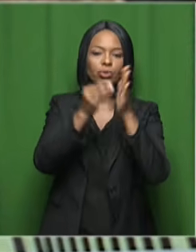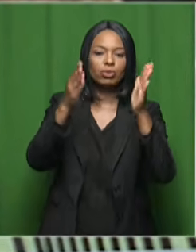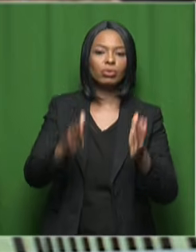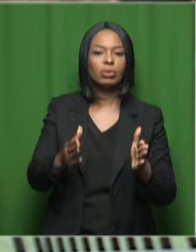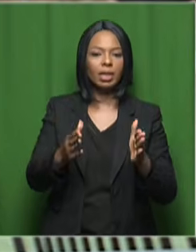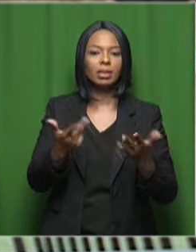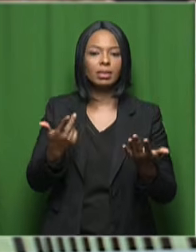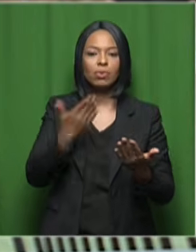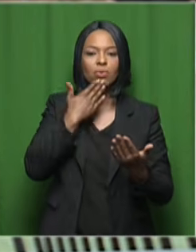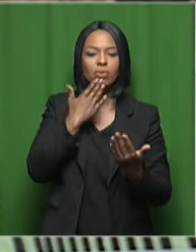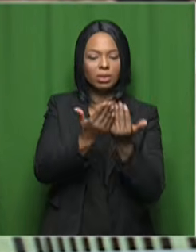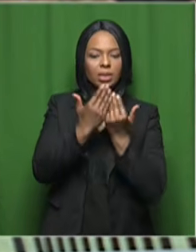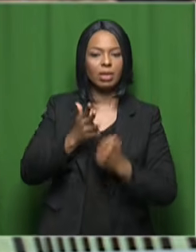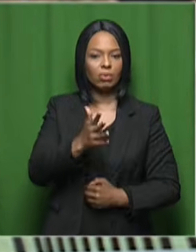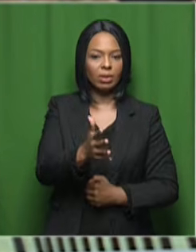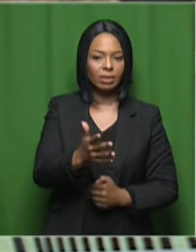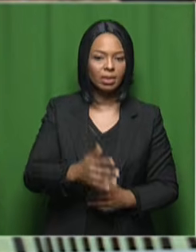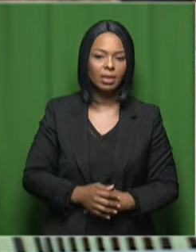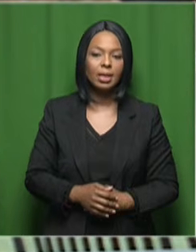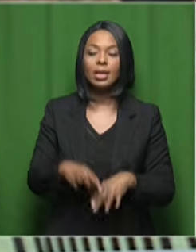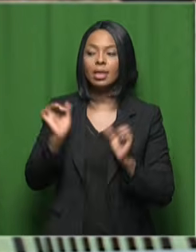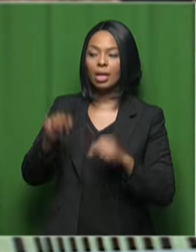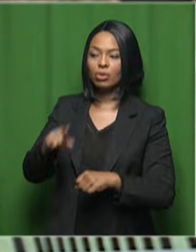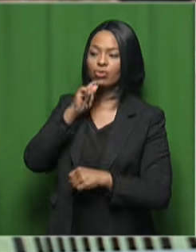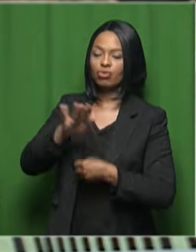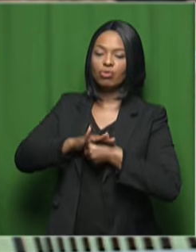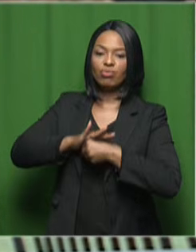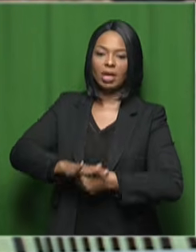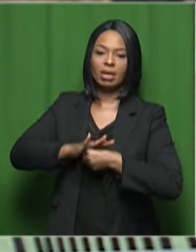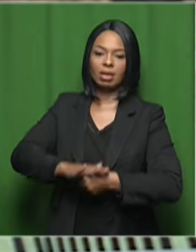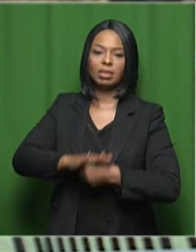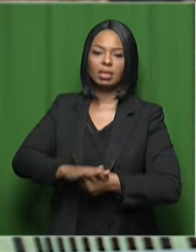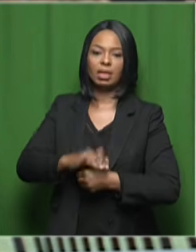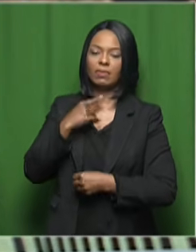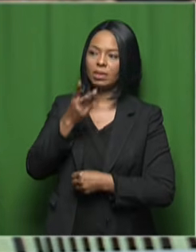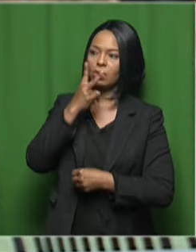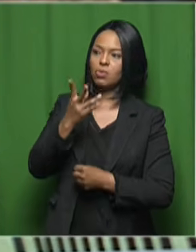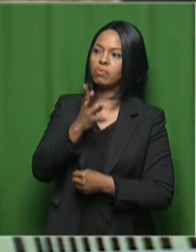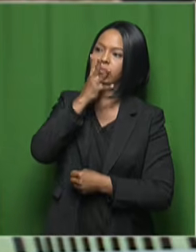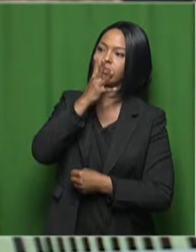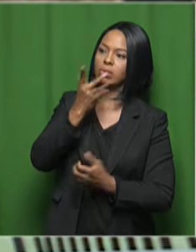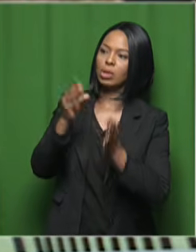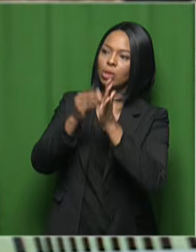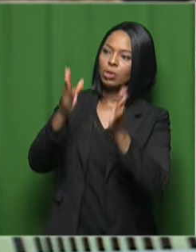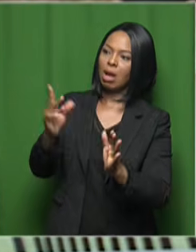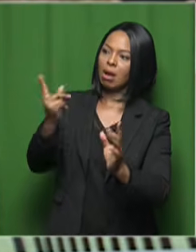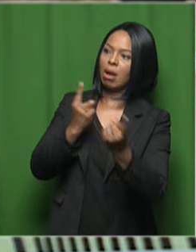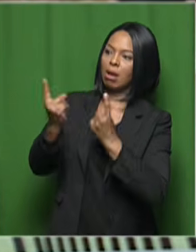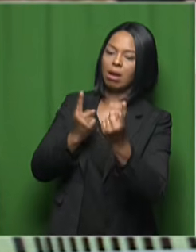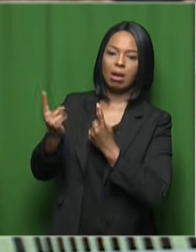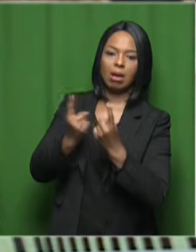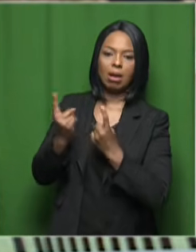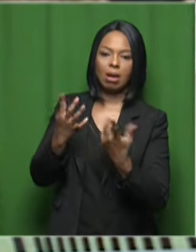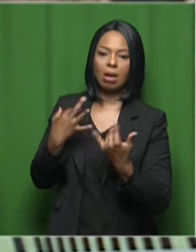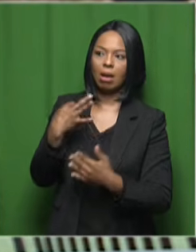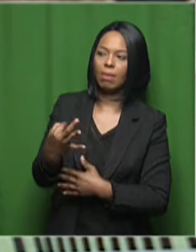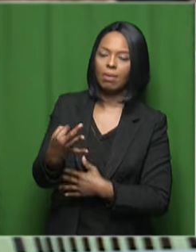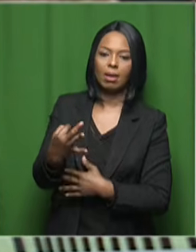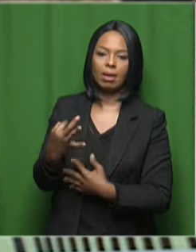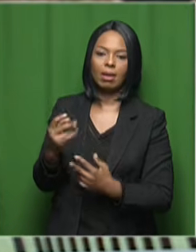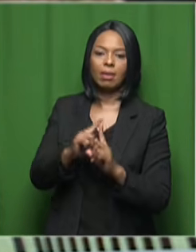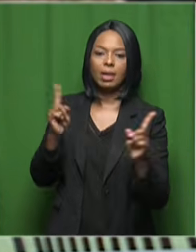and study. Absolutely. We are under pressure. When we saw those numbers, we realized that the demand is going to continue